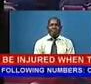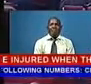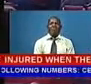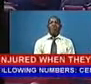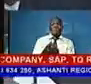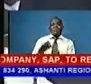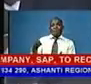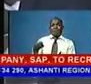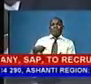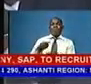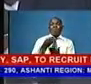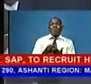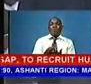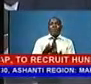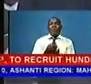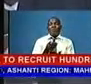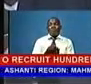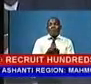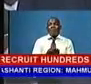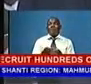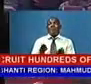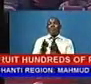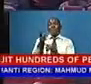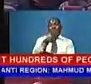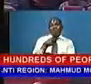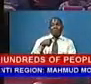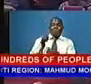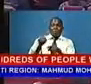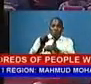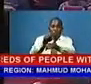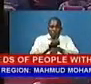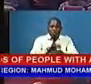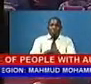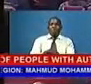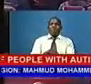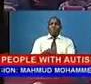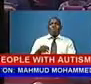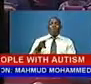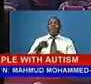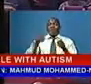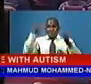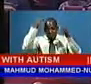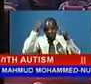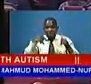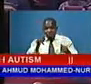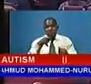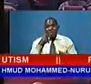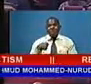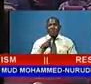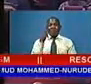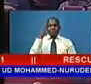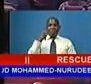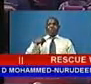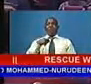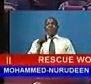All we are seeking to do is keep of the court so we can go back. Mr. Adesanya, we have ruled, we have understood all that you have said. And we